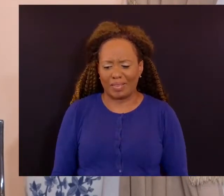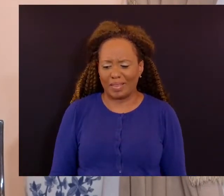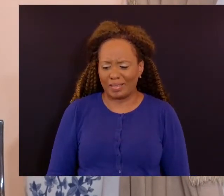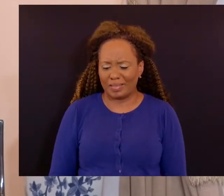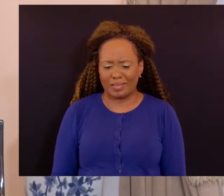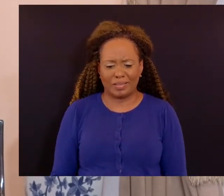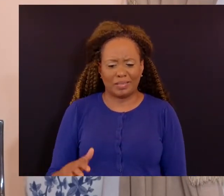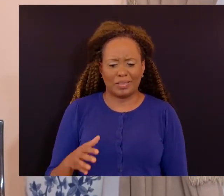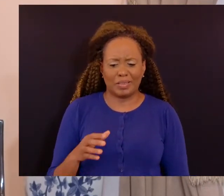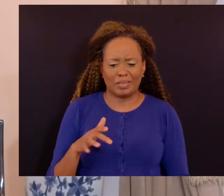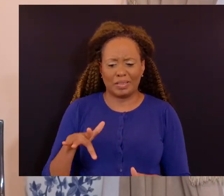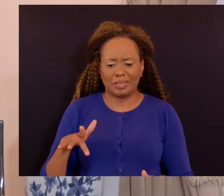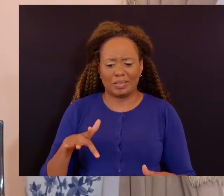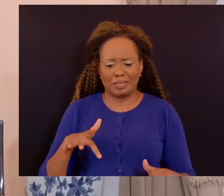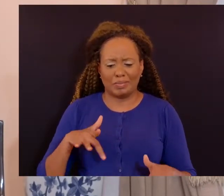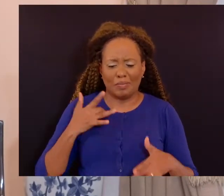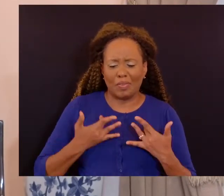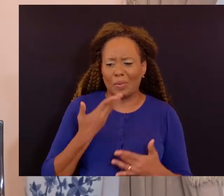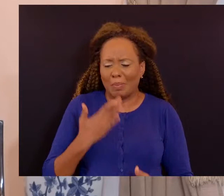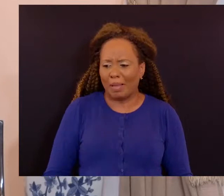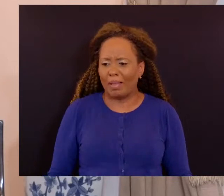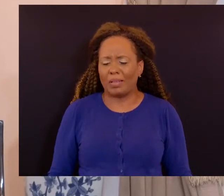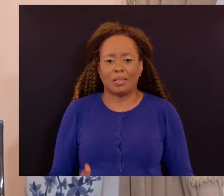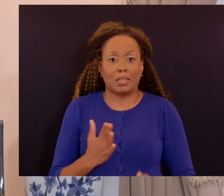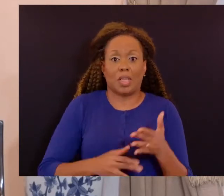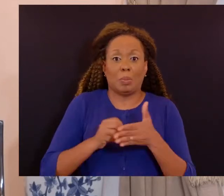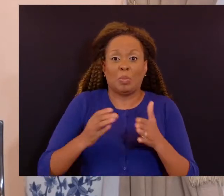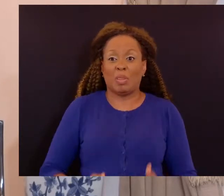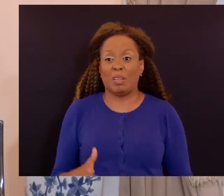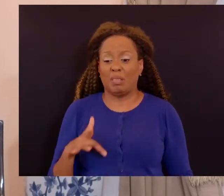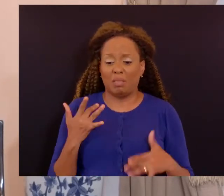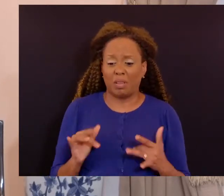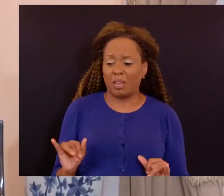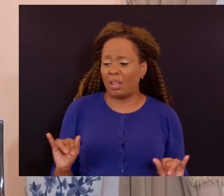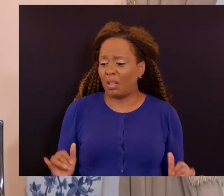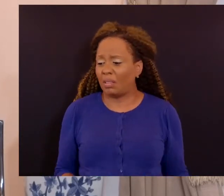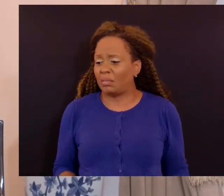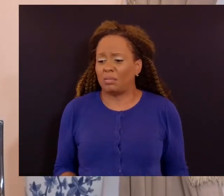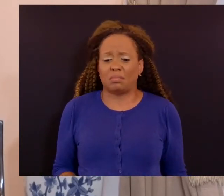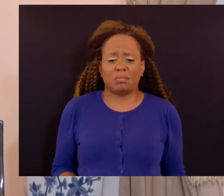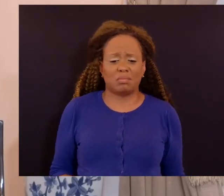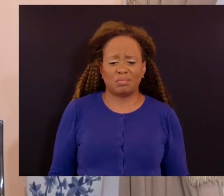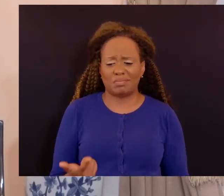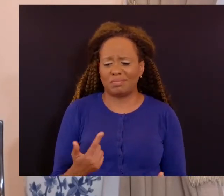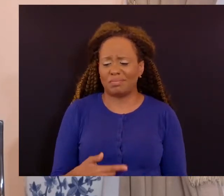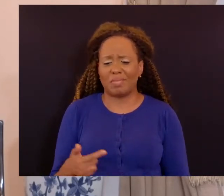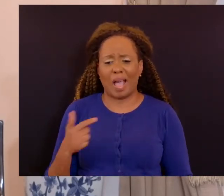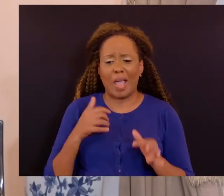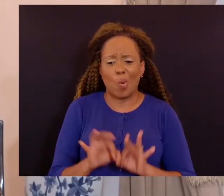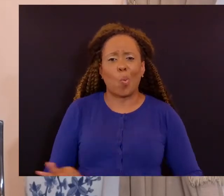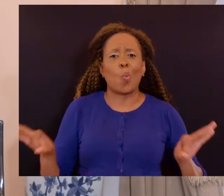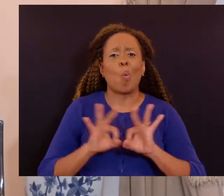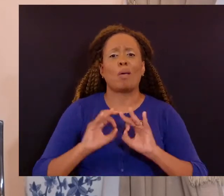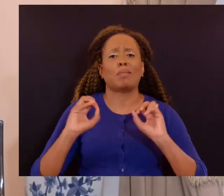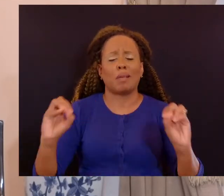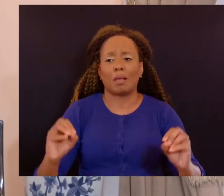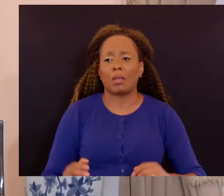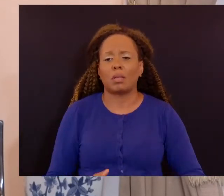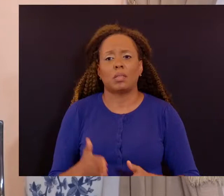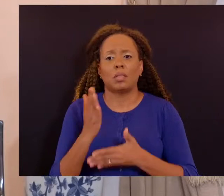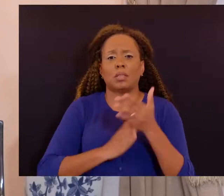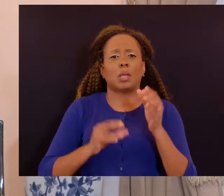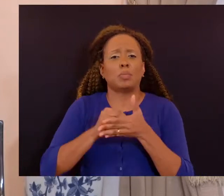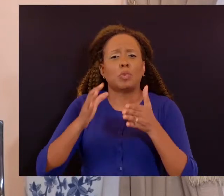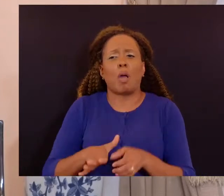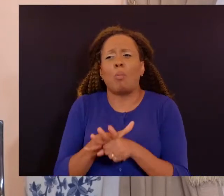From where I sit, I see the fallout of many students who fall through the cracks as a result of the pressure that our students are placed under, that